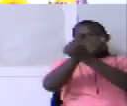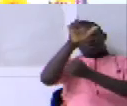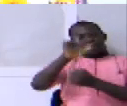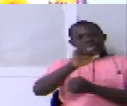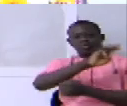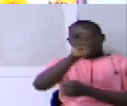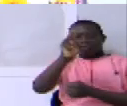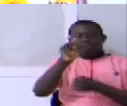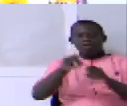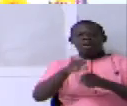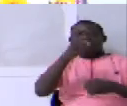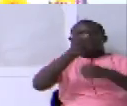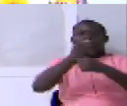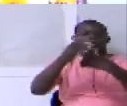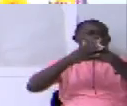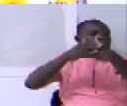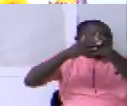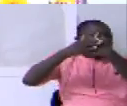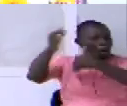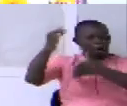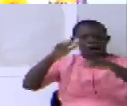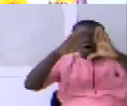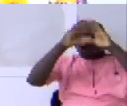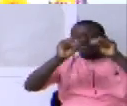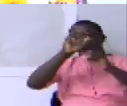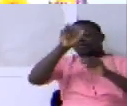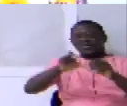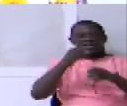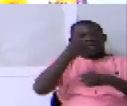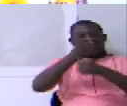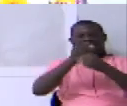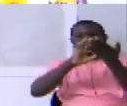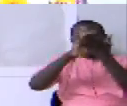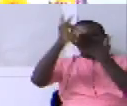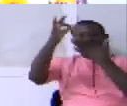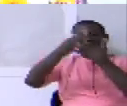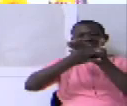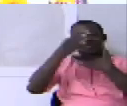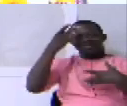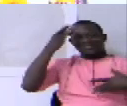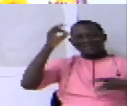That caused most of our officers suffered from that TB.